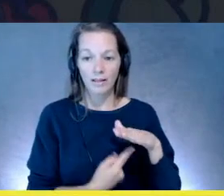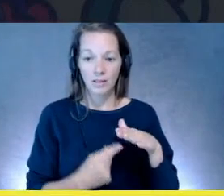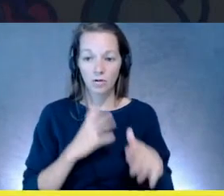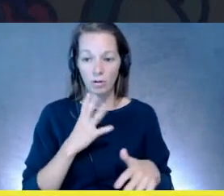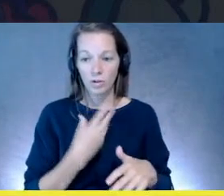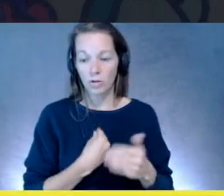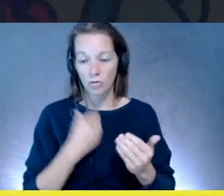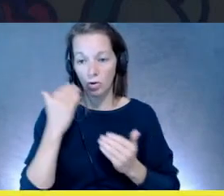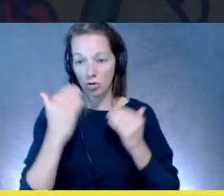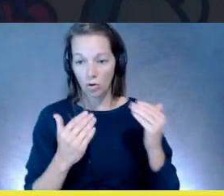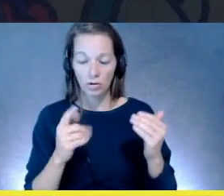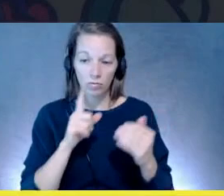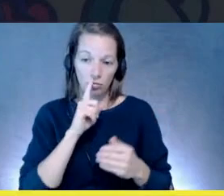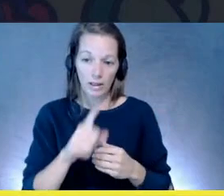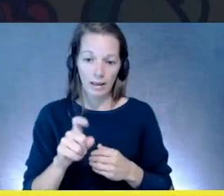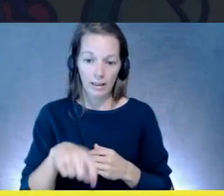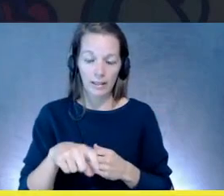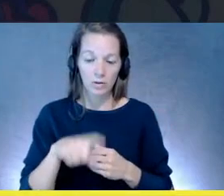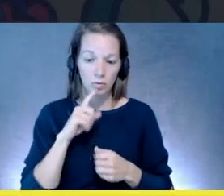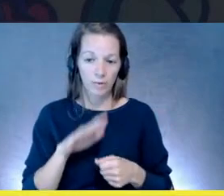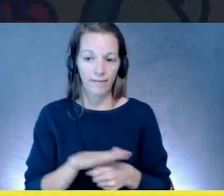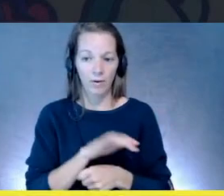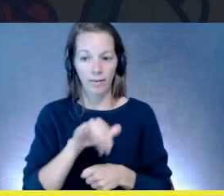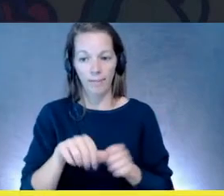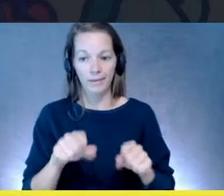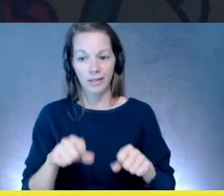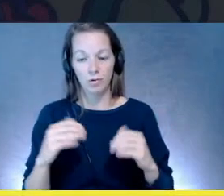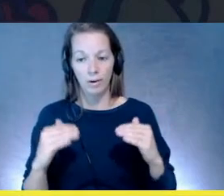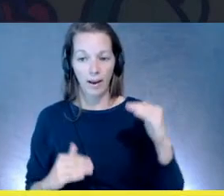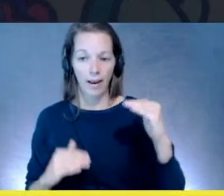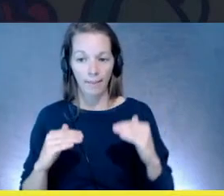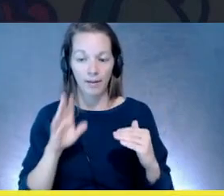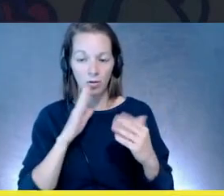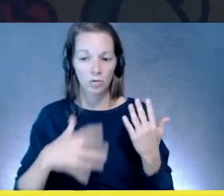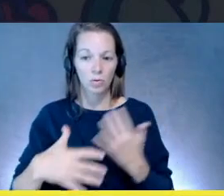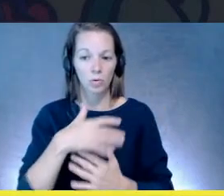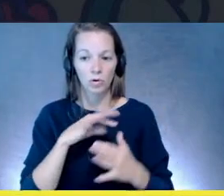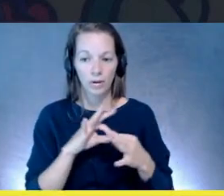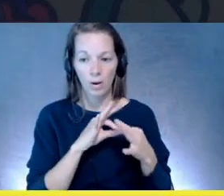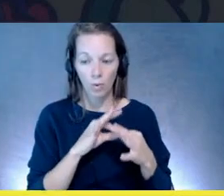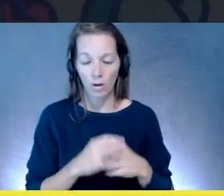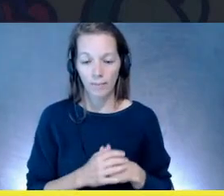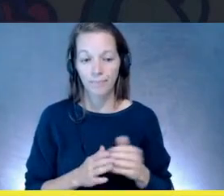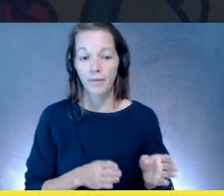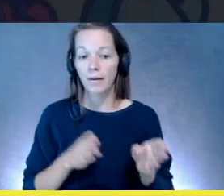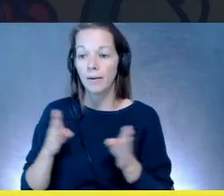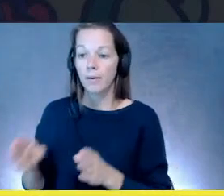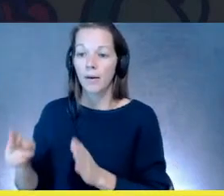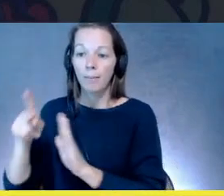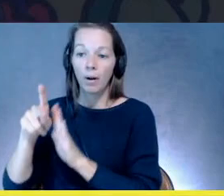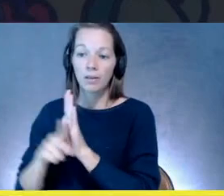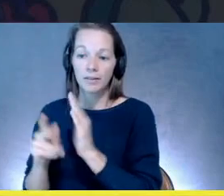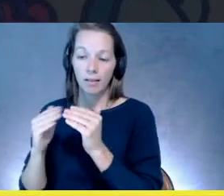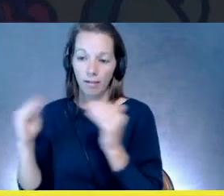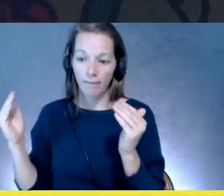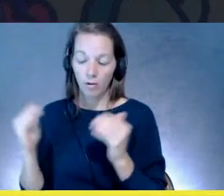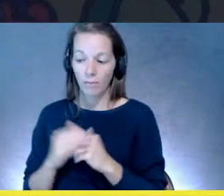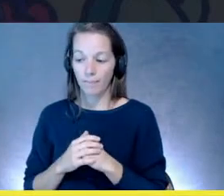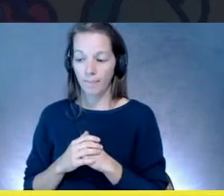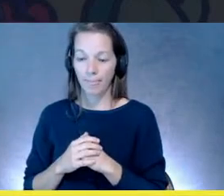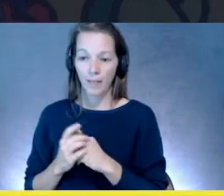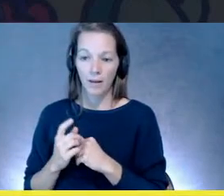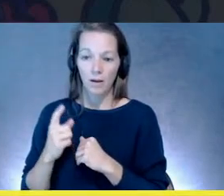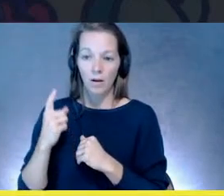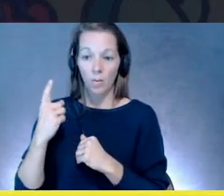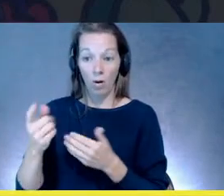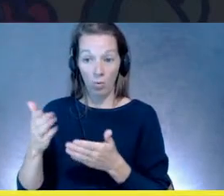adults that really need to fill that potential gap in their social network. And then at the policy level, one step to reduce